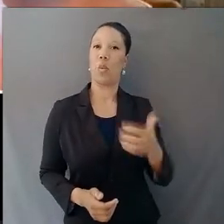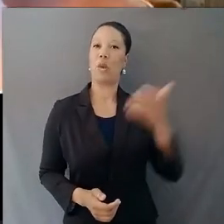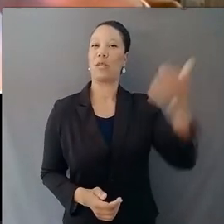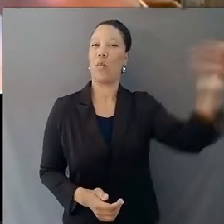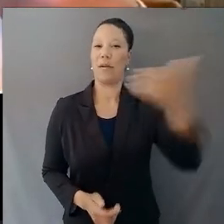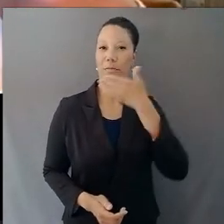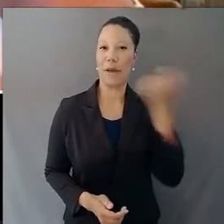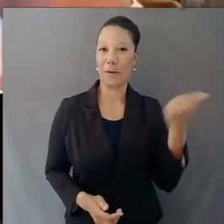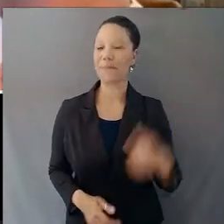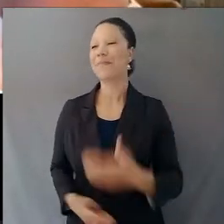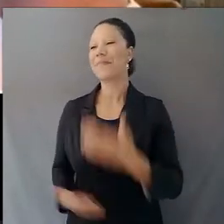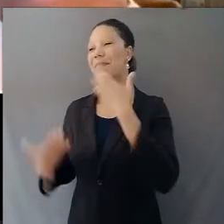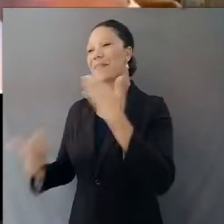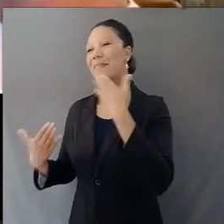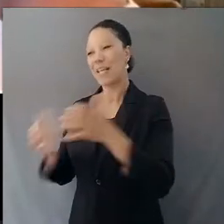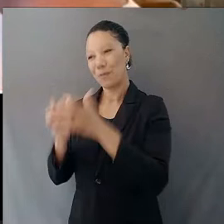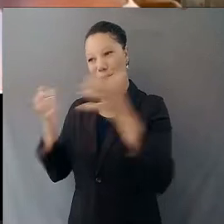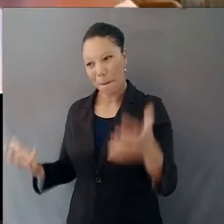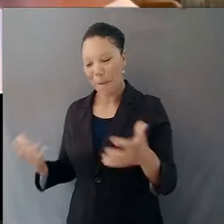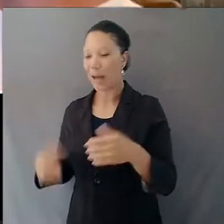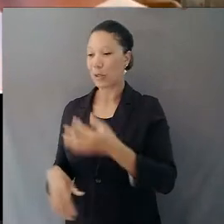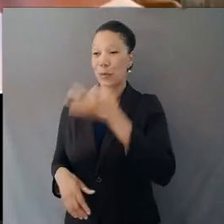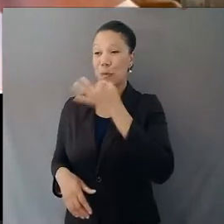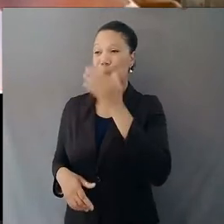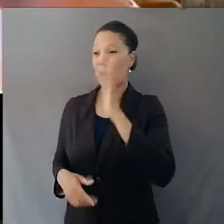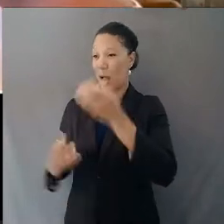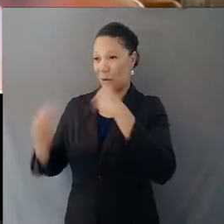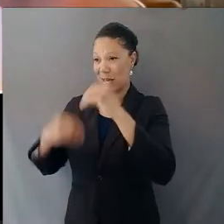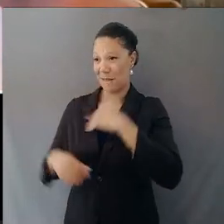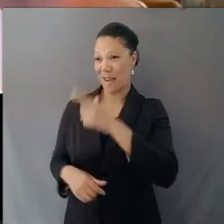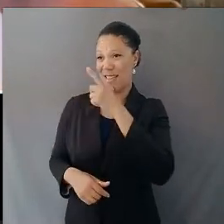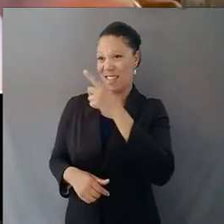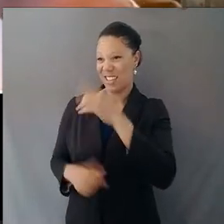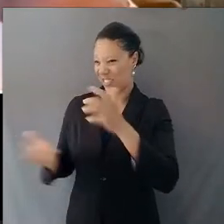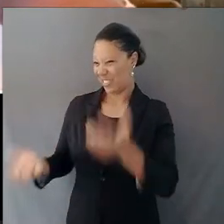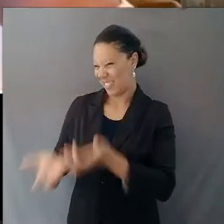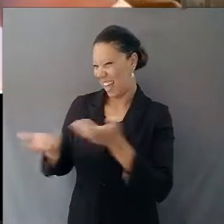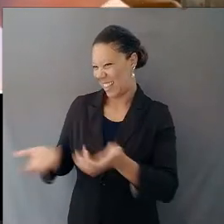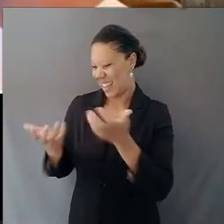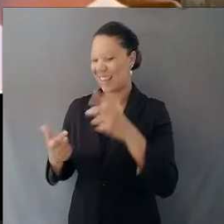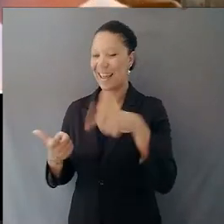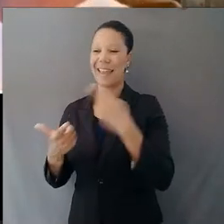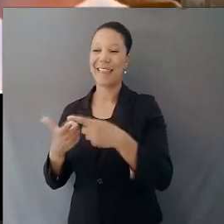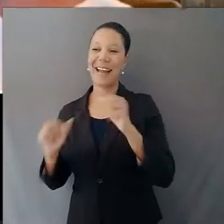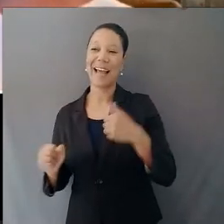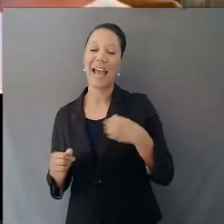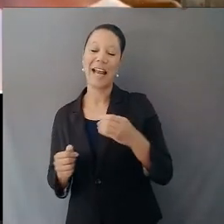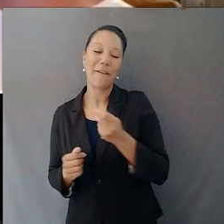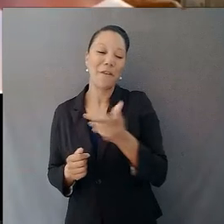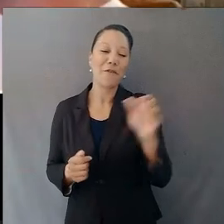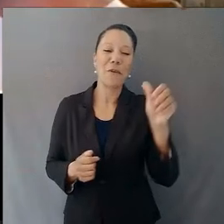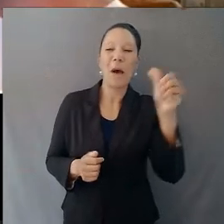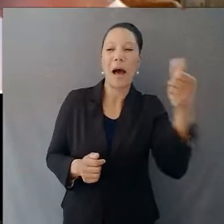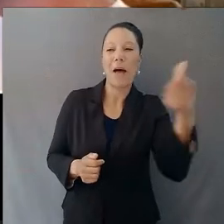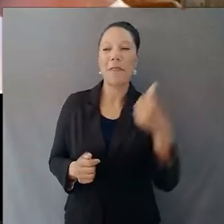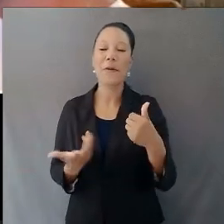my everyday food, which is my lunch salad, and then hopefully I can have some of those seldom ones this week. So I'll